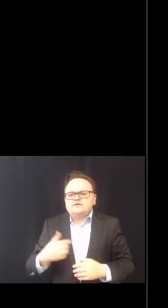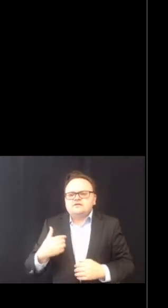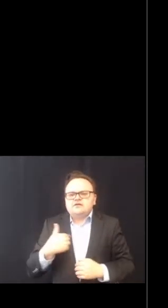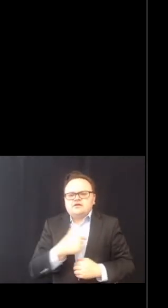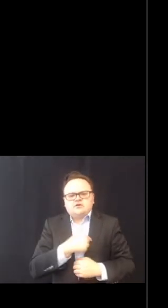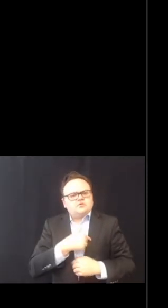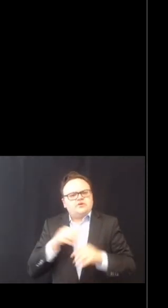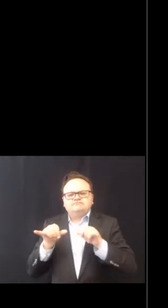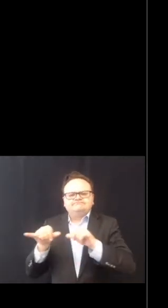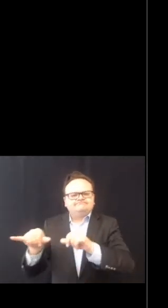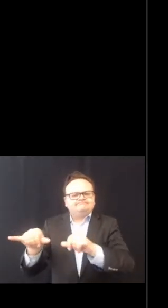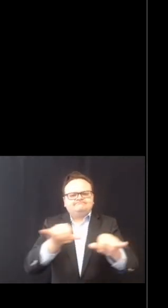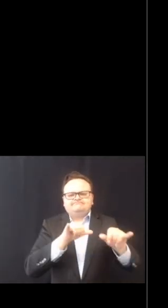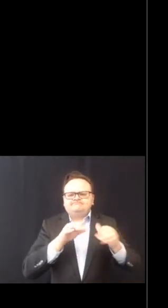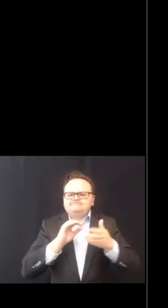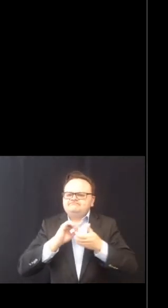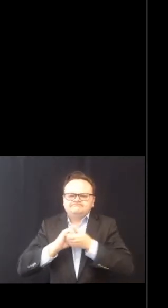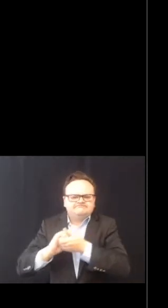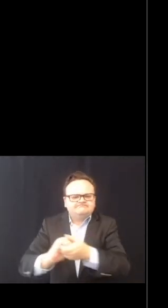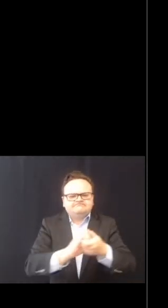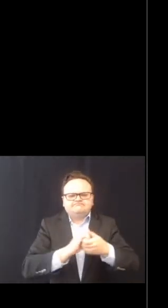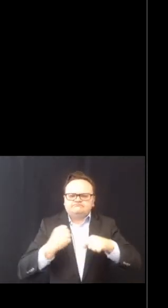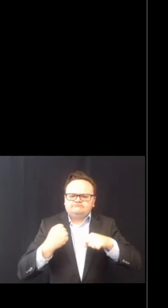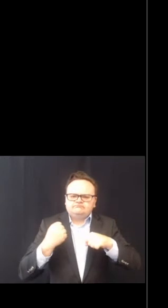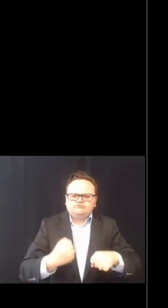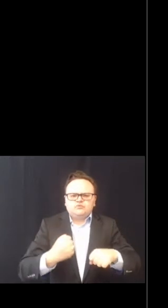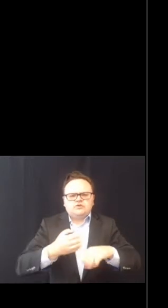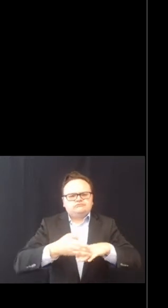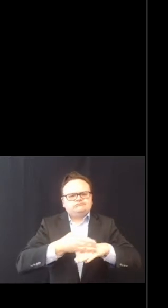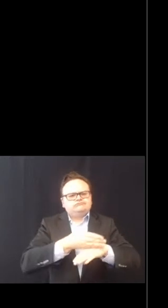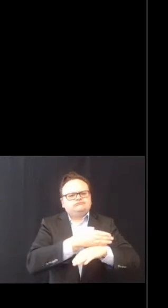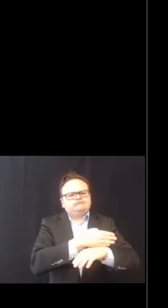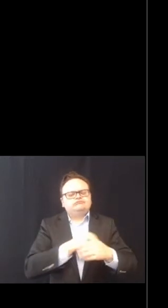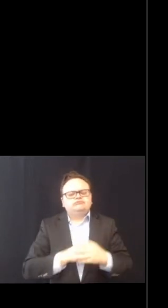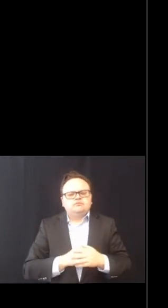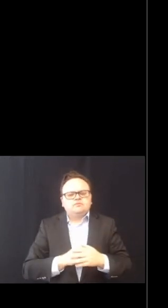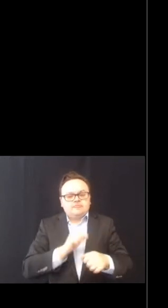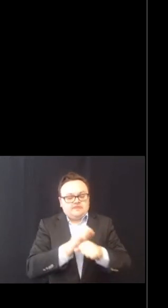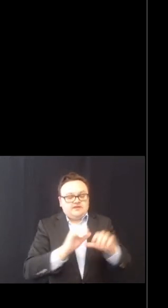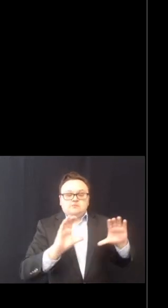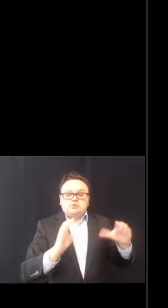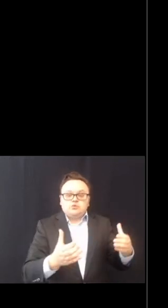stronger, not only employees of this company, but also just people in general.